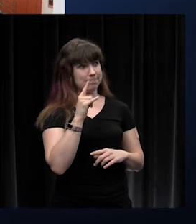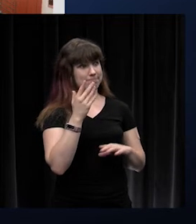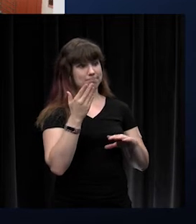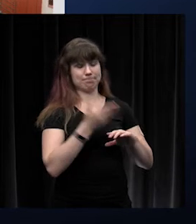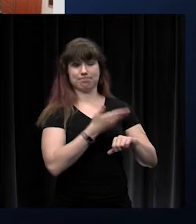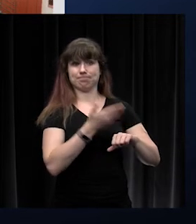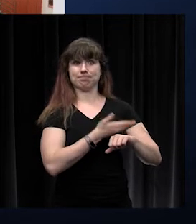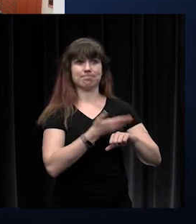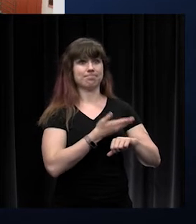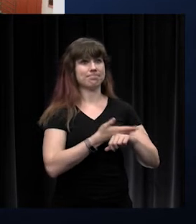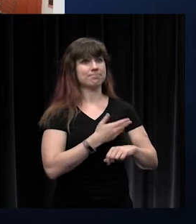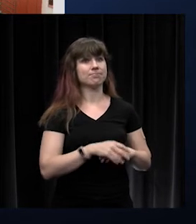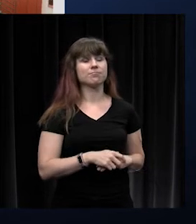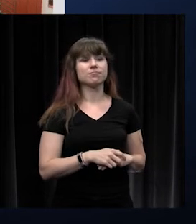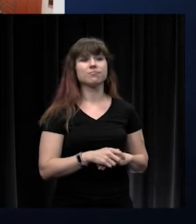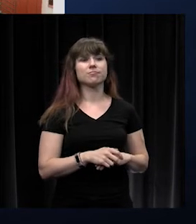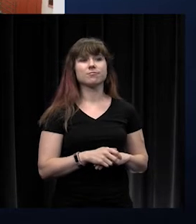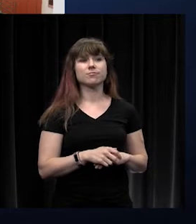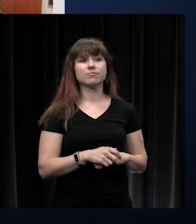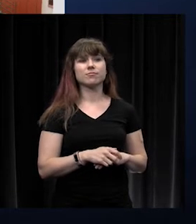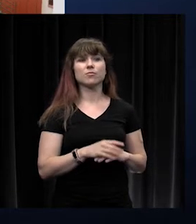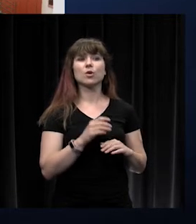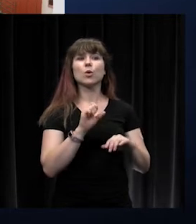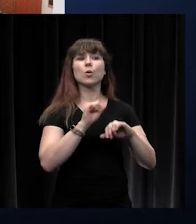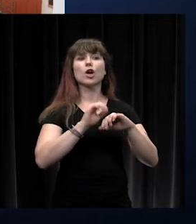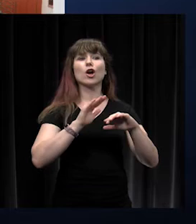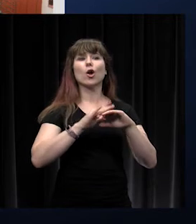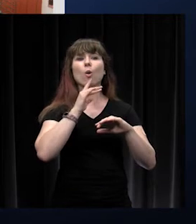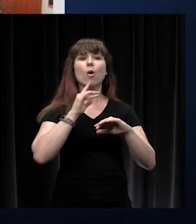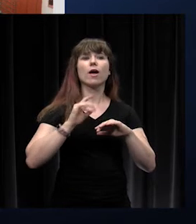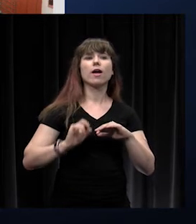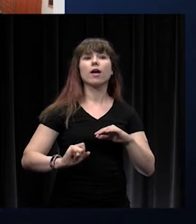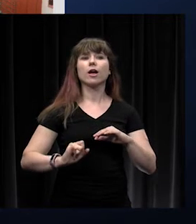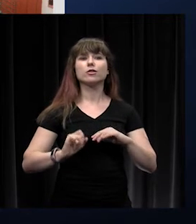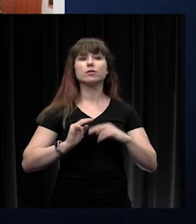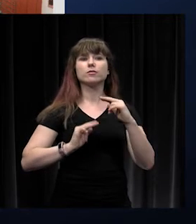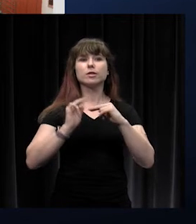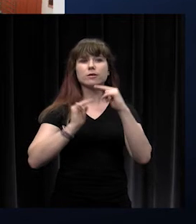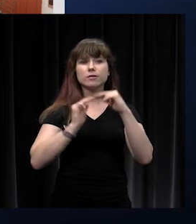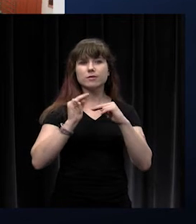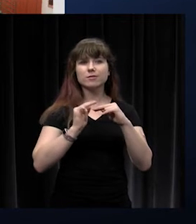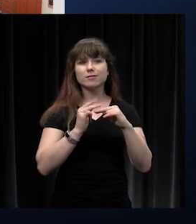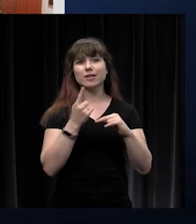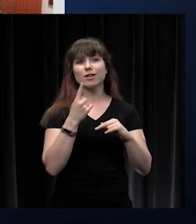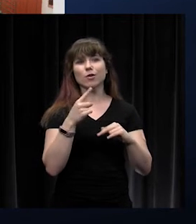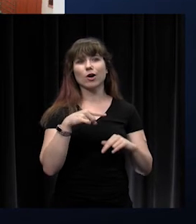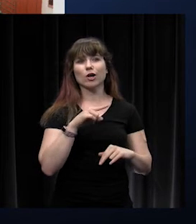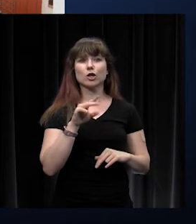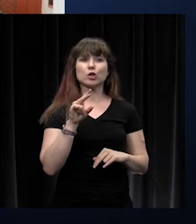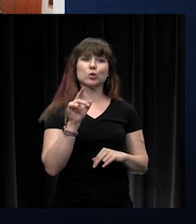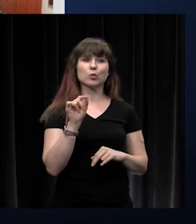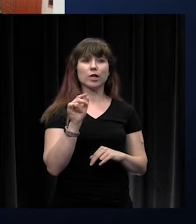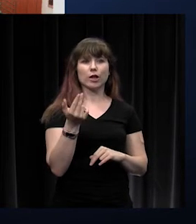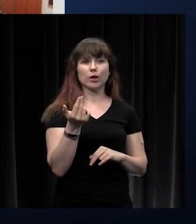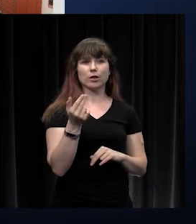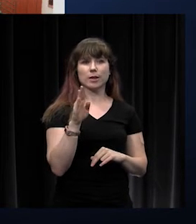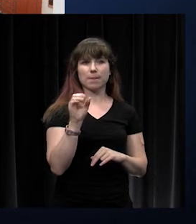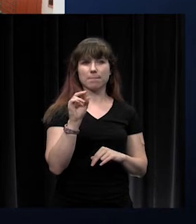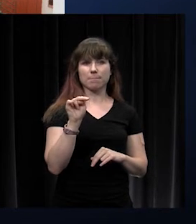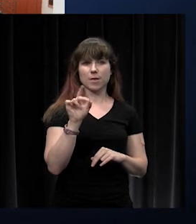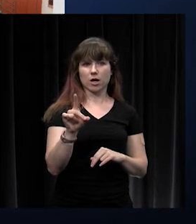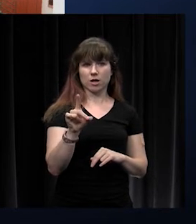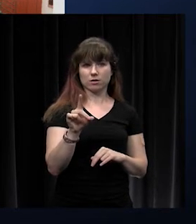shape. Certainly, we've been working on aging facilities and the completion of the 2013 bond. And I love that